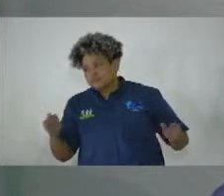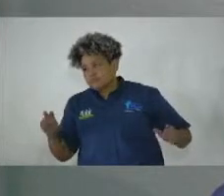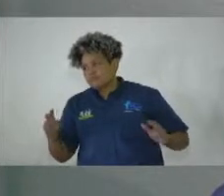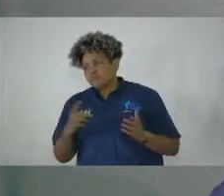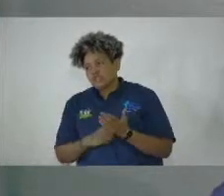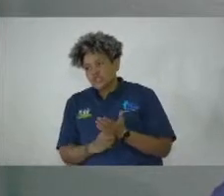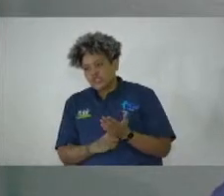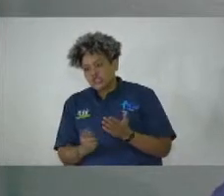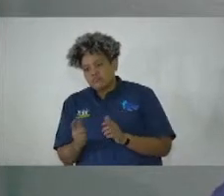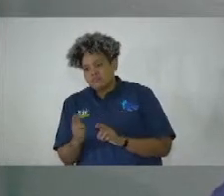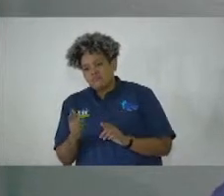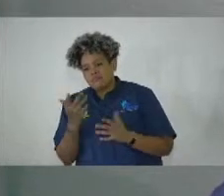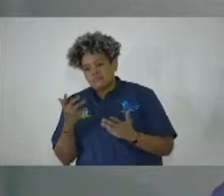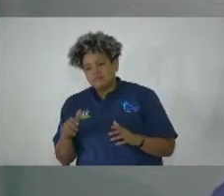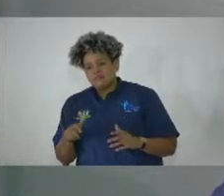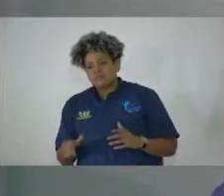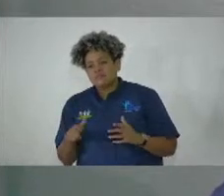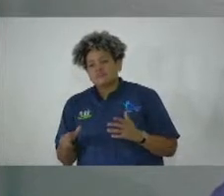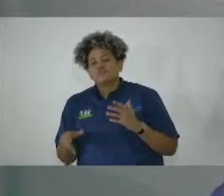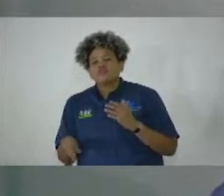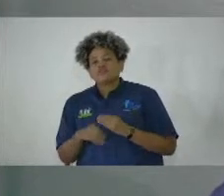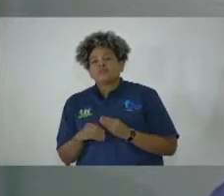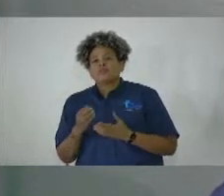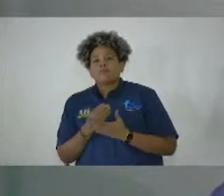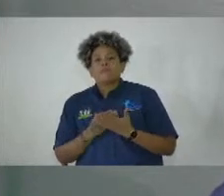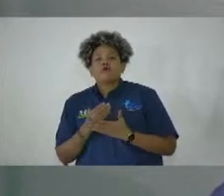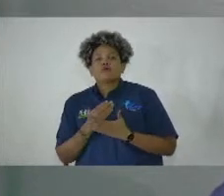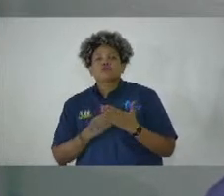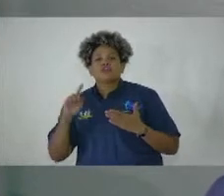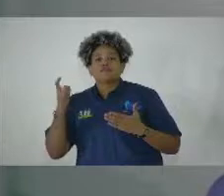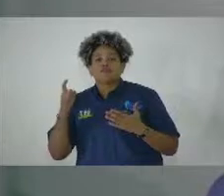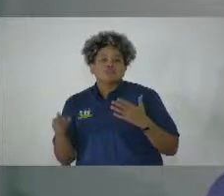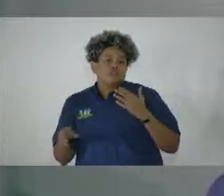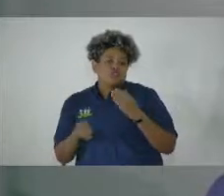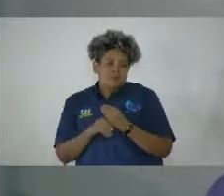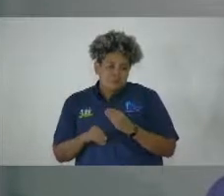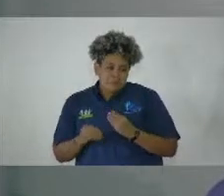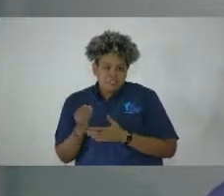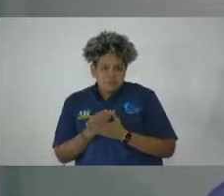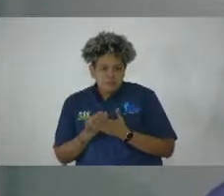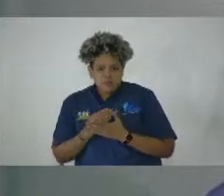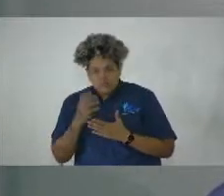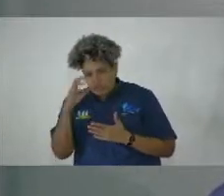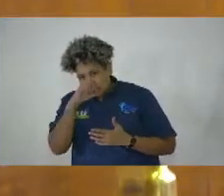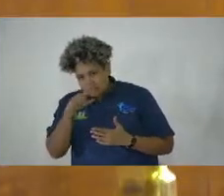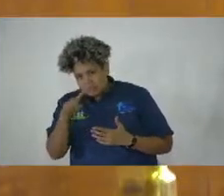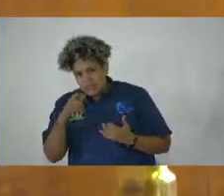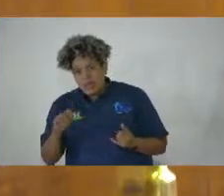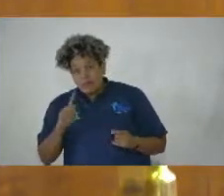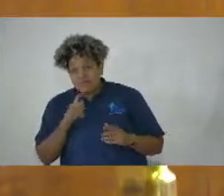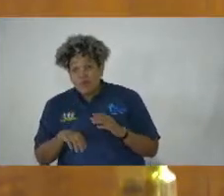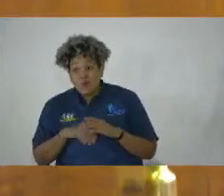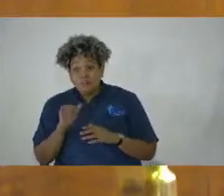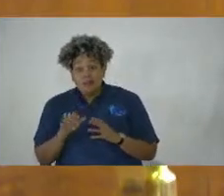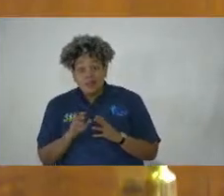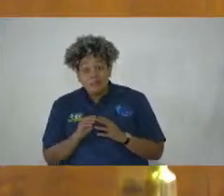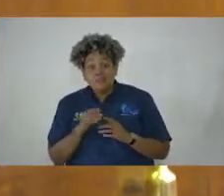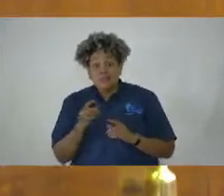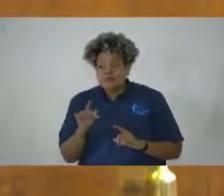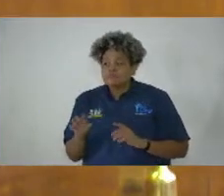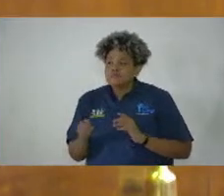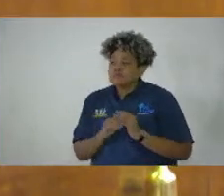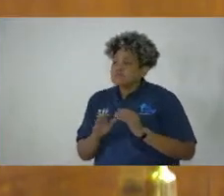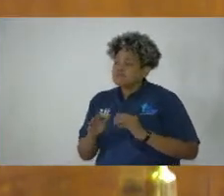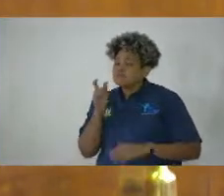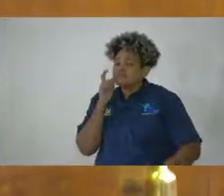to deliberate over the first supplementary estimates. Mr. Speaker, coming out of the meeting, and it is